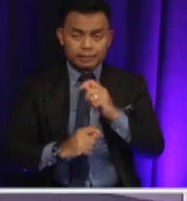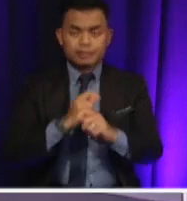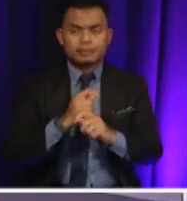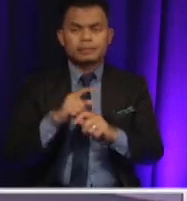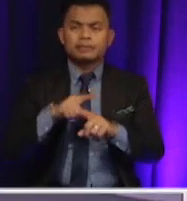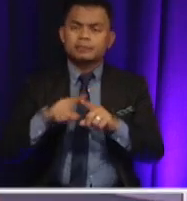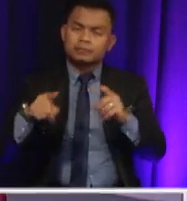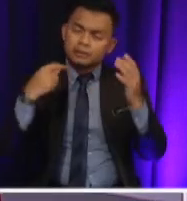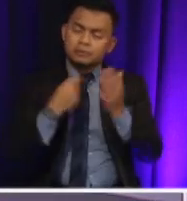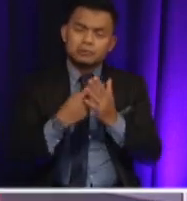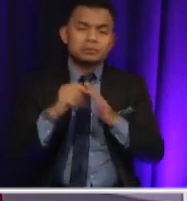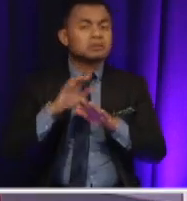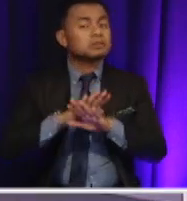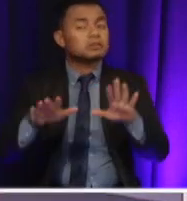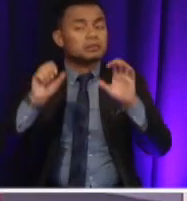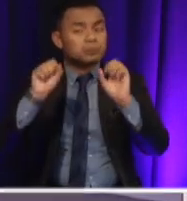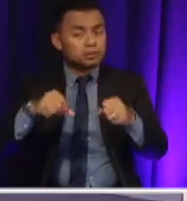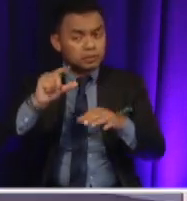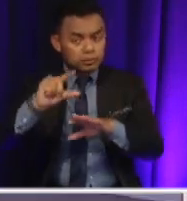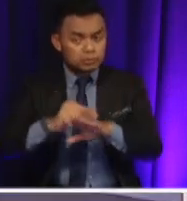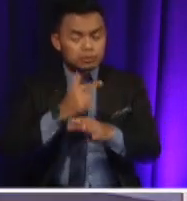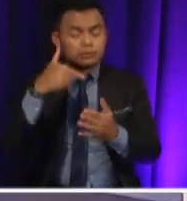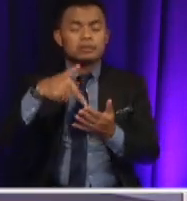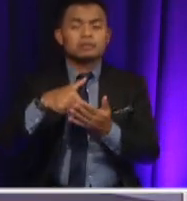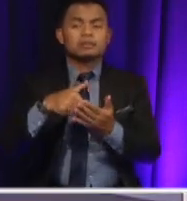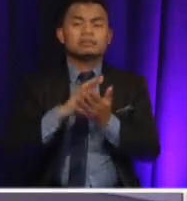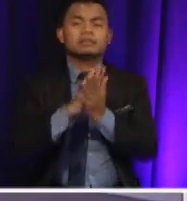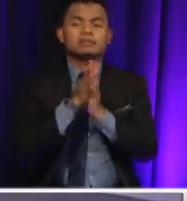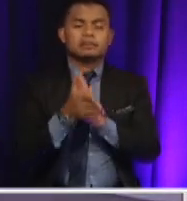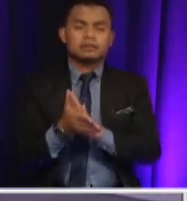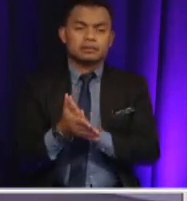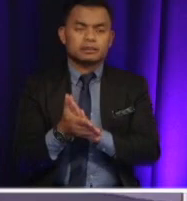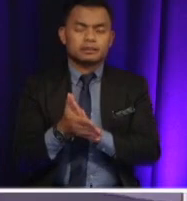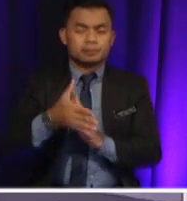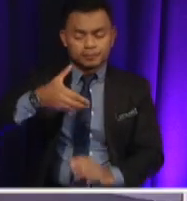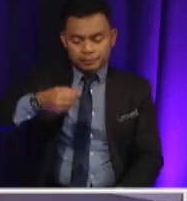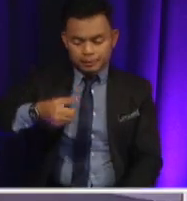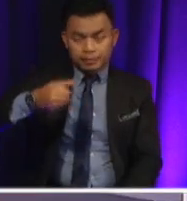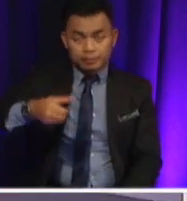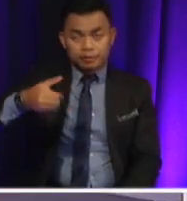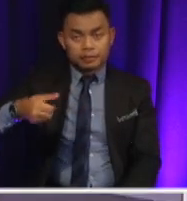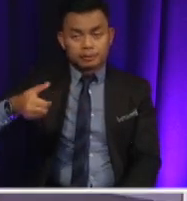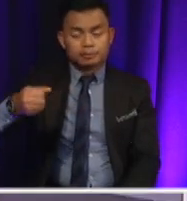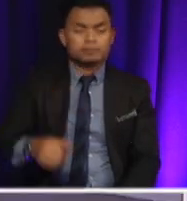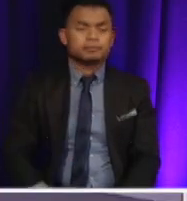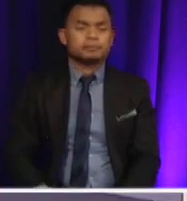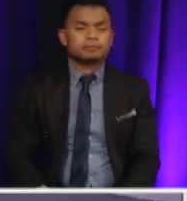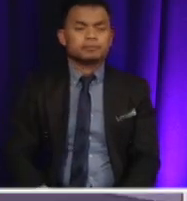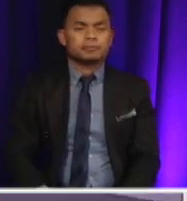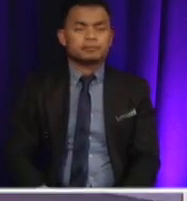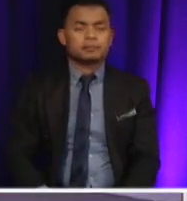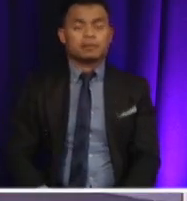It's very important for us teachers, all right? Because right now we're busy stapling test papers. And suddenly you cannot use a stapler anymore. And you